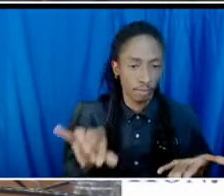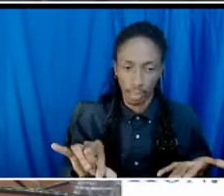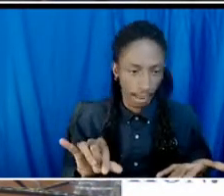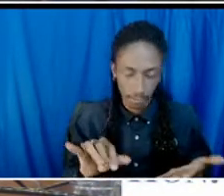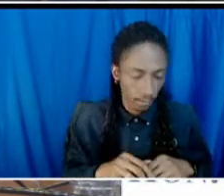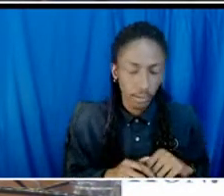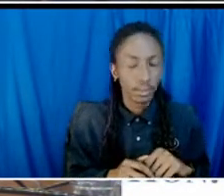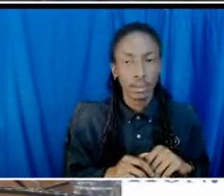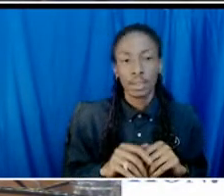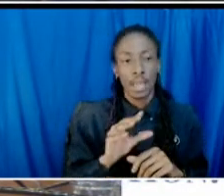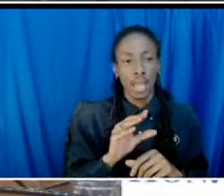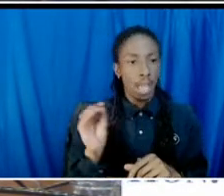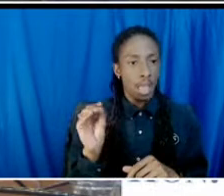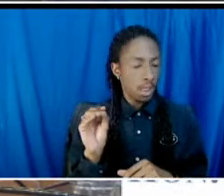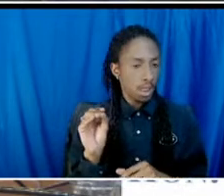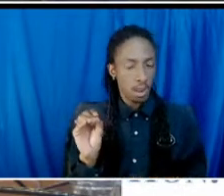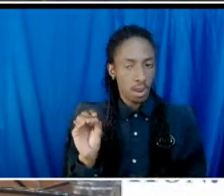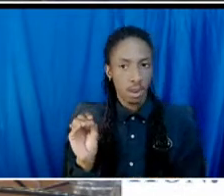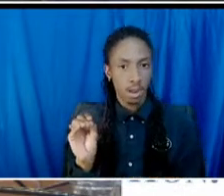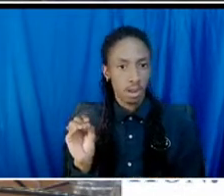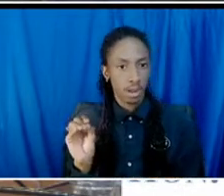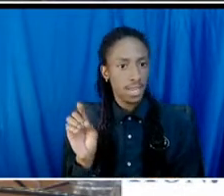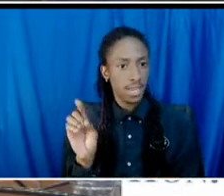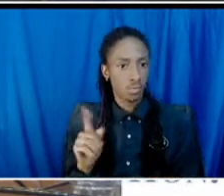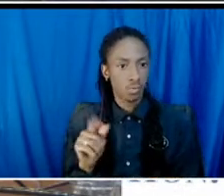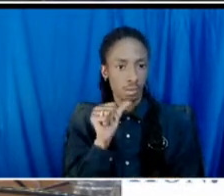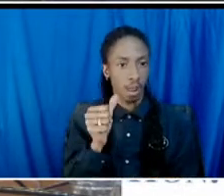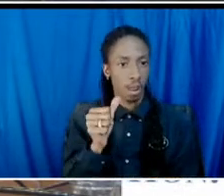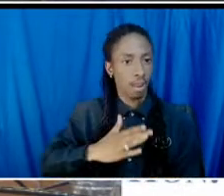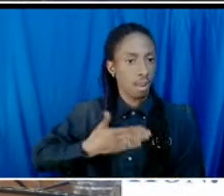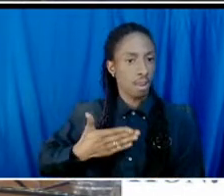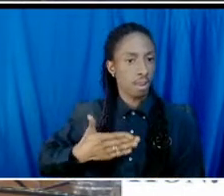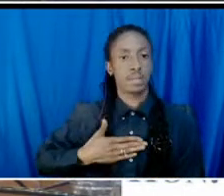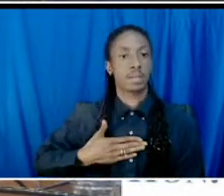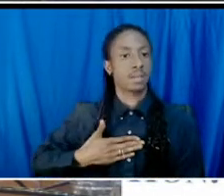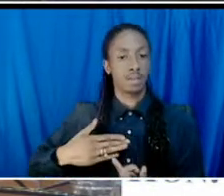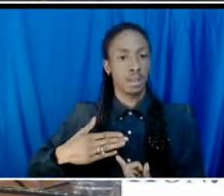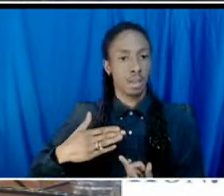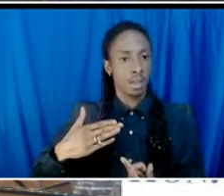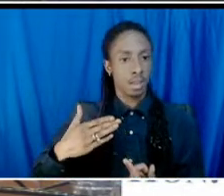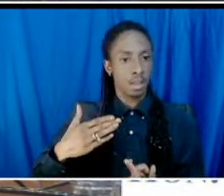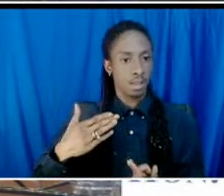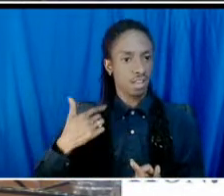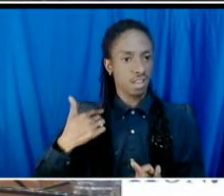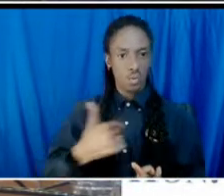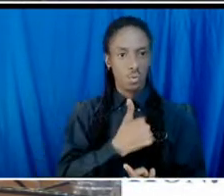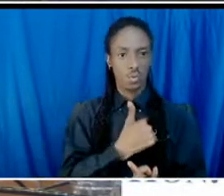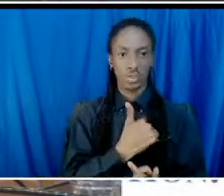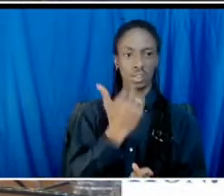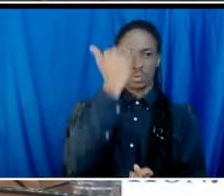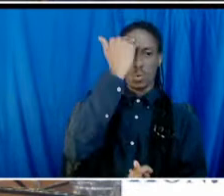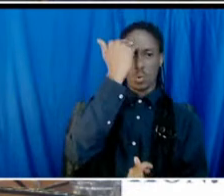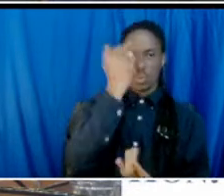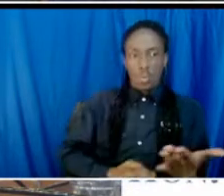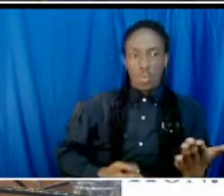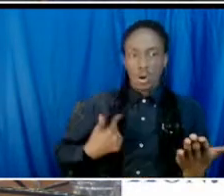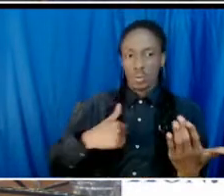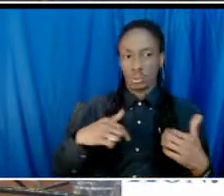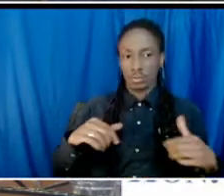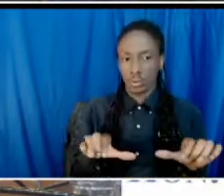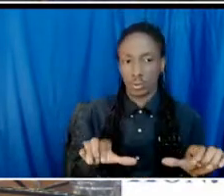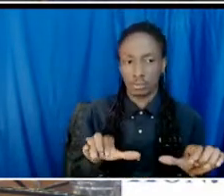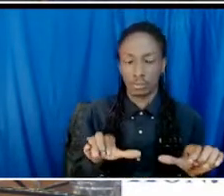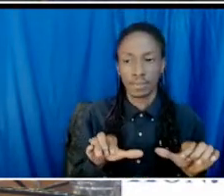and that he was dissatisfied that we knew what we were doing. So, but he